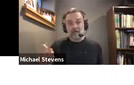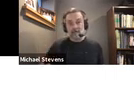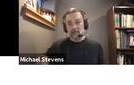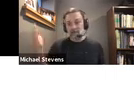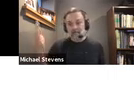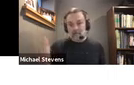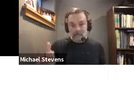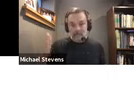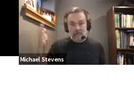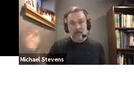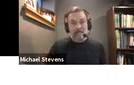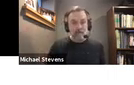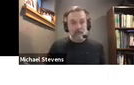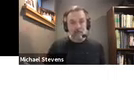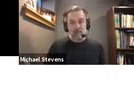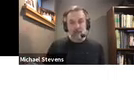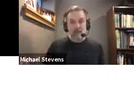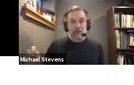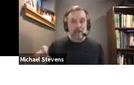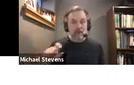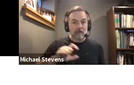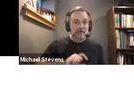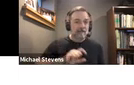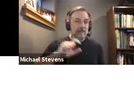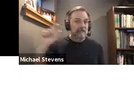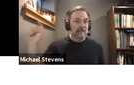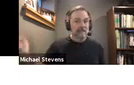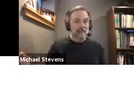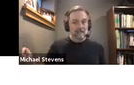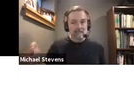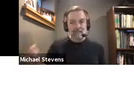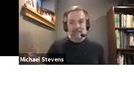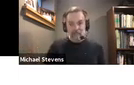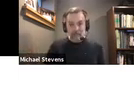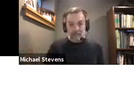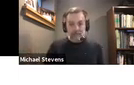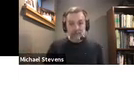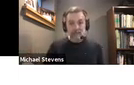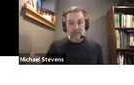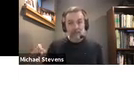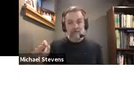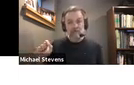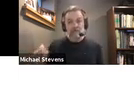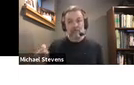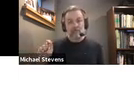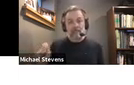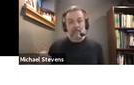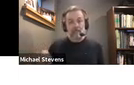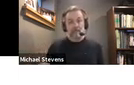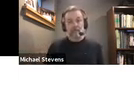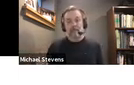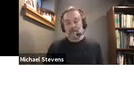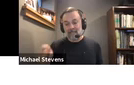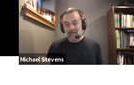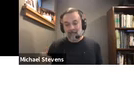around sort of the language and content production, but all of this being done in light of accessibility, that that becomes really the key